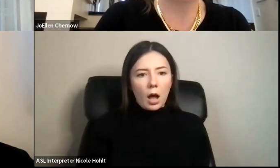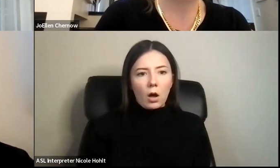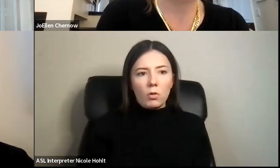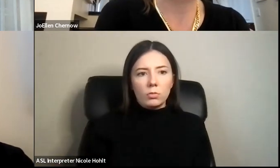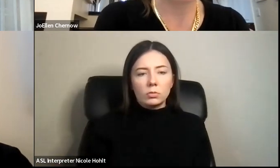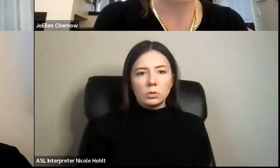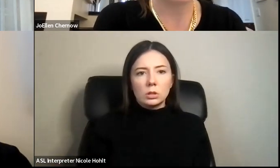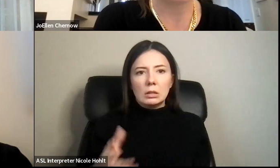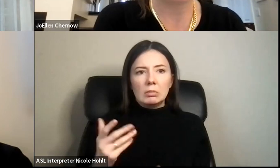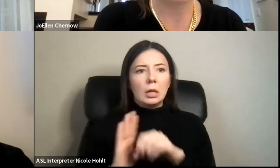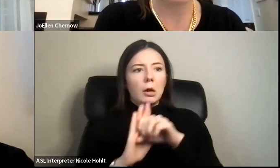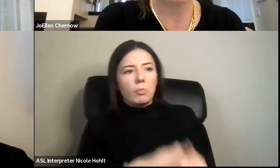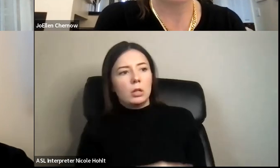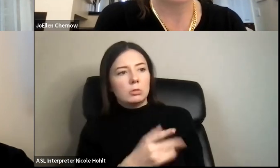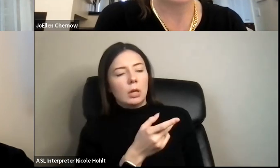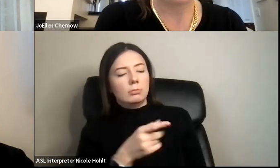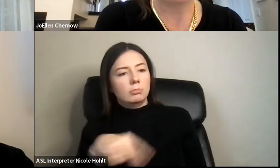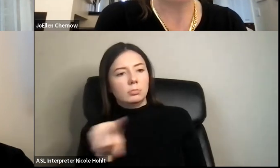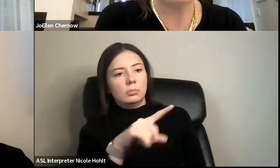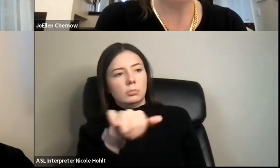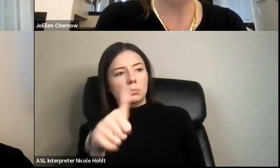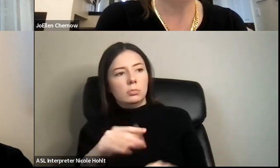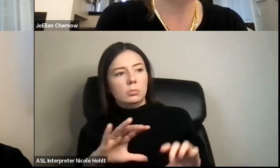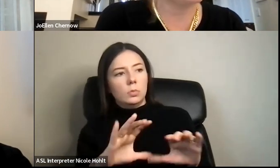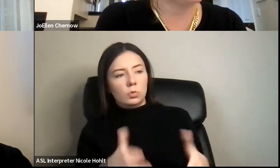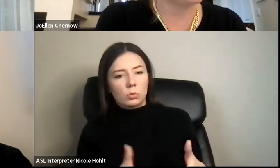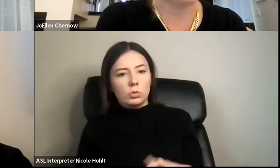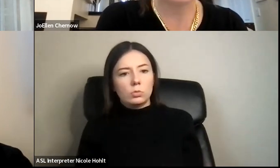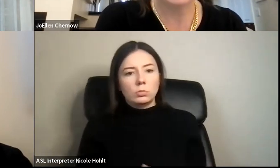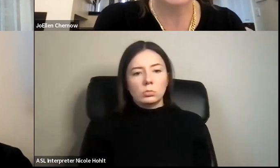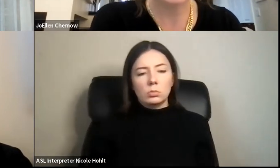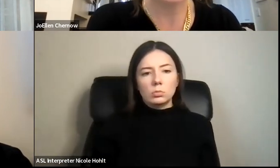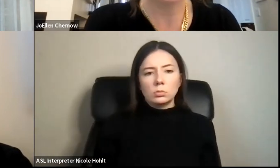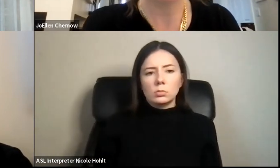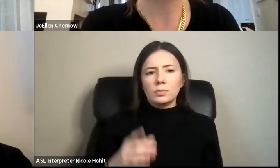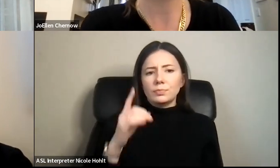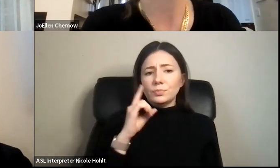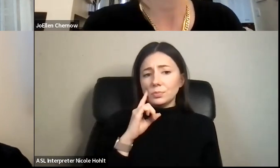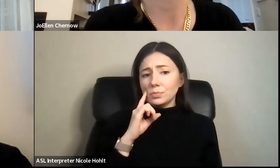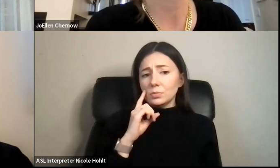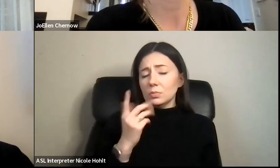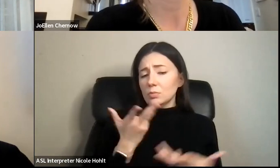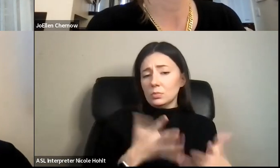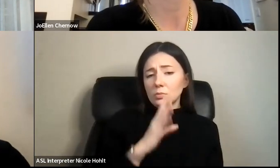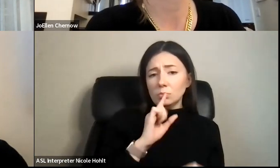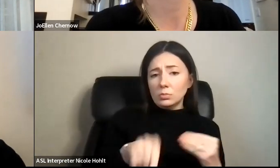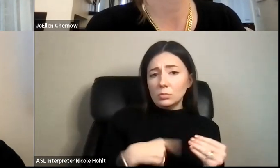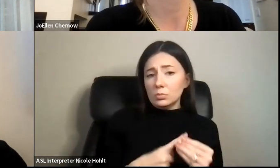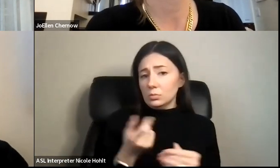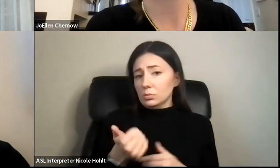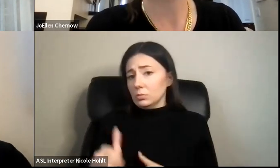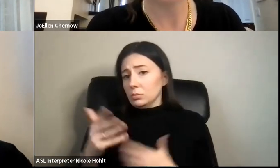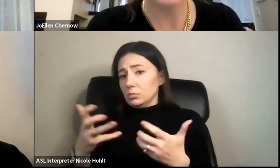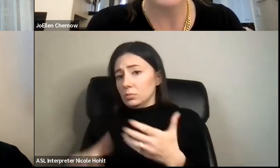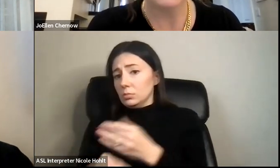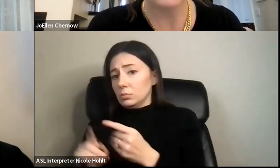Is there anything else would you like to add on? I think we talked about it within our conversation, but is there anything you would like to add to that